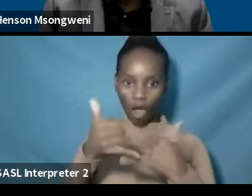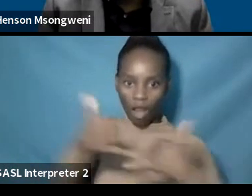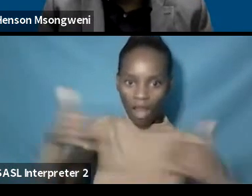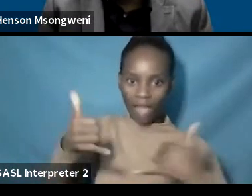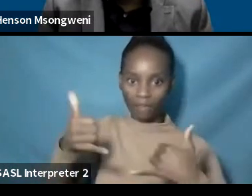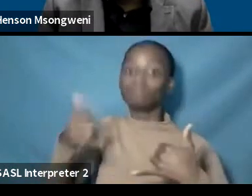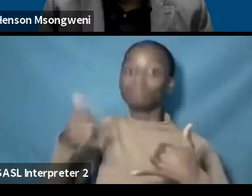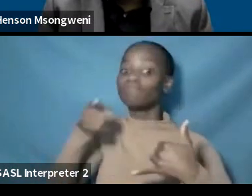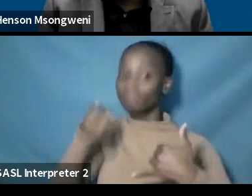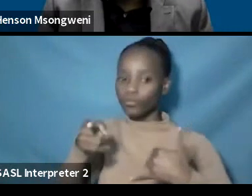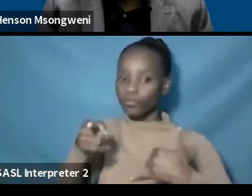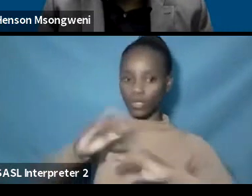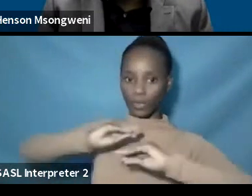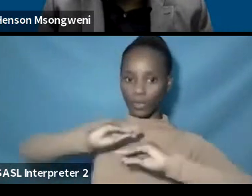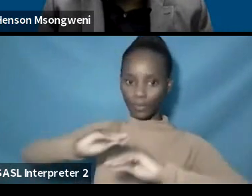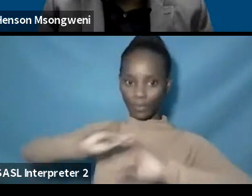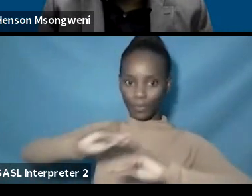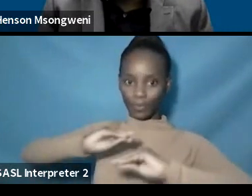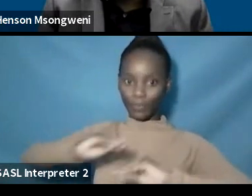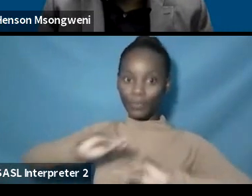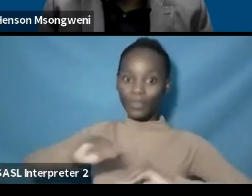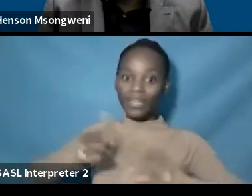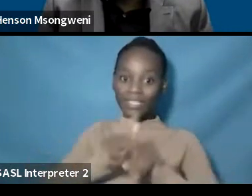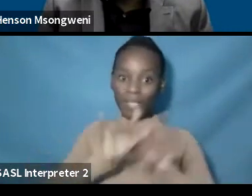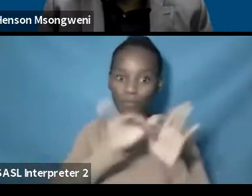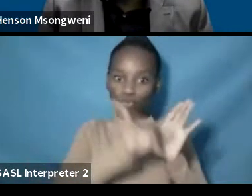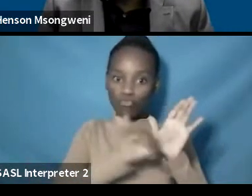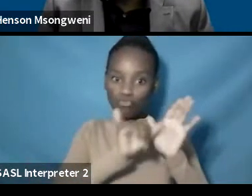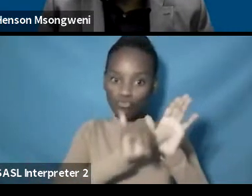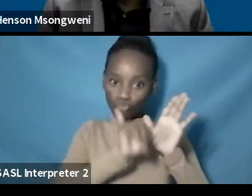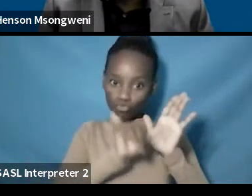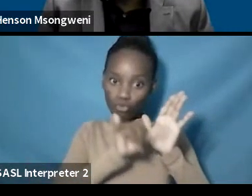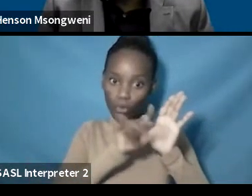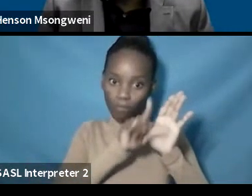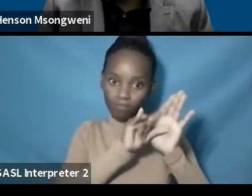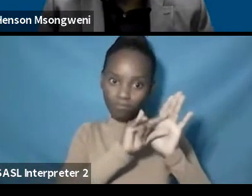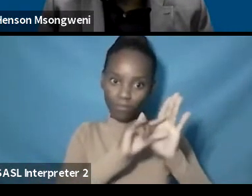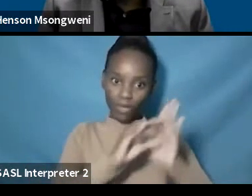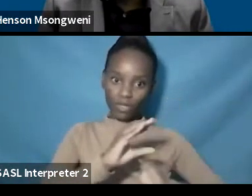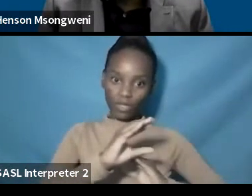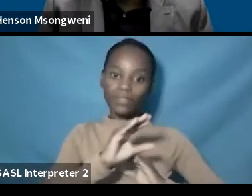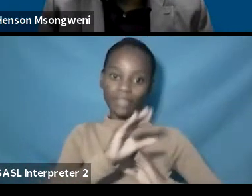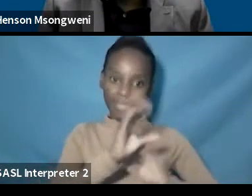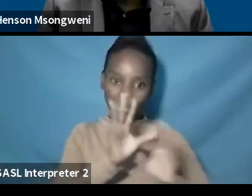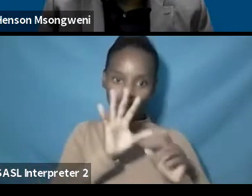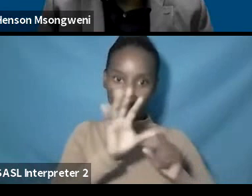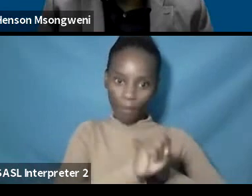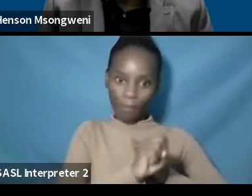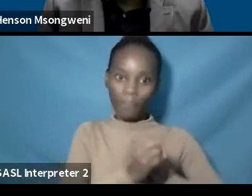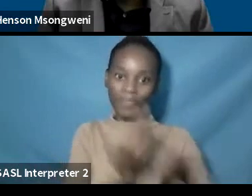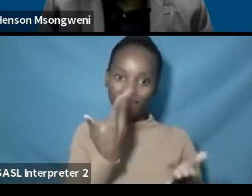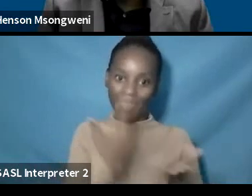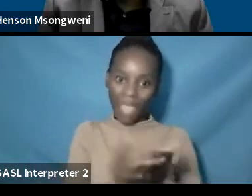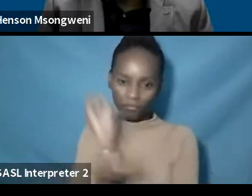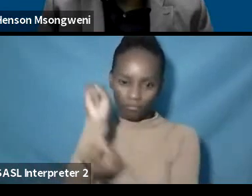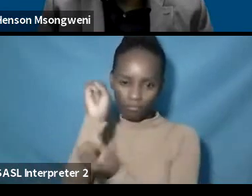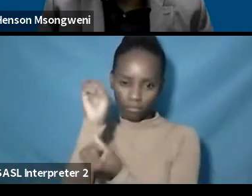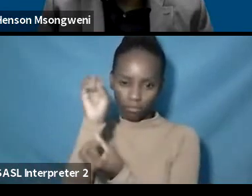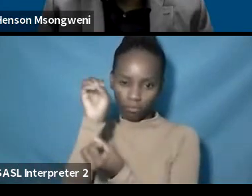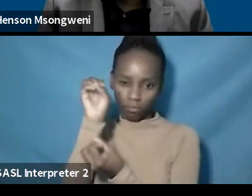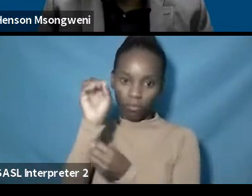to do some of the declarations. On the part of declaration, or especially on VAT, where do you register for VAT? That is domestic